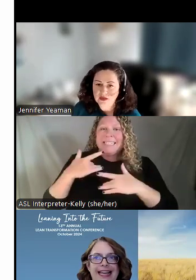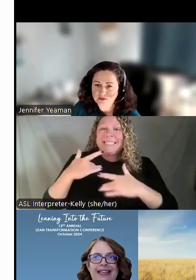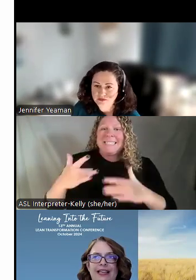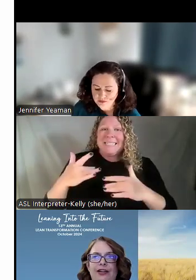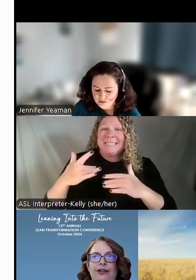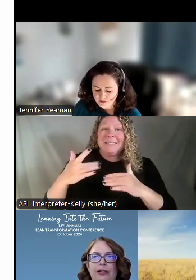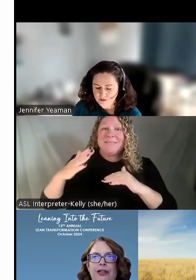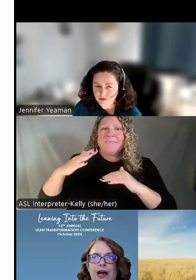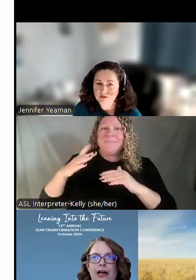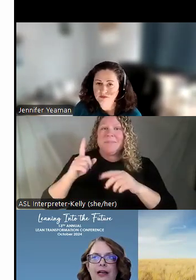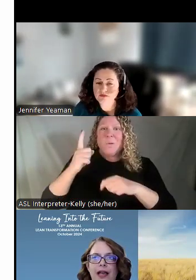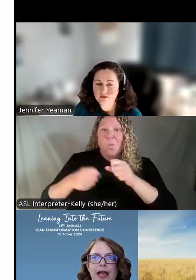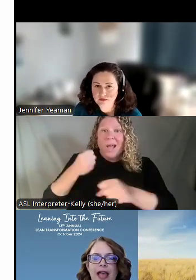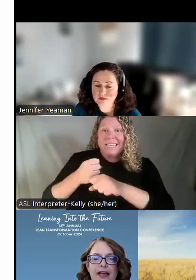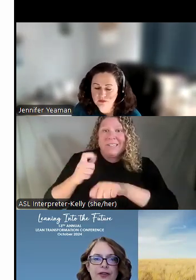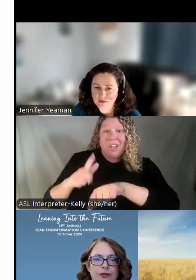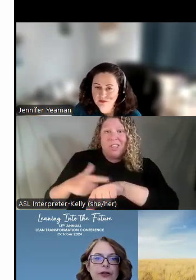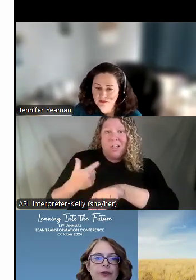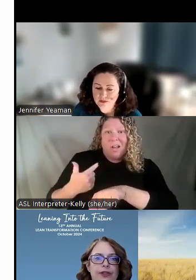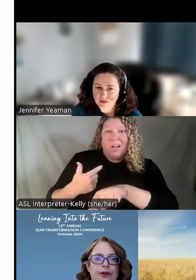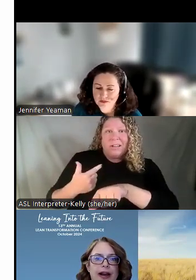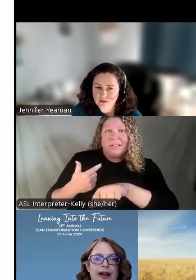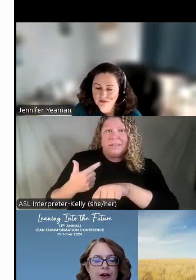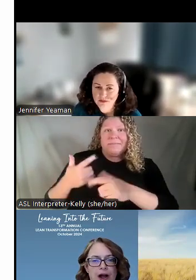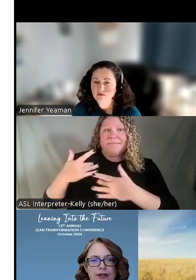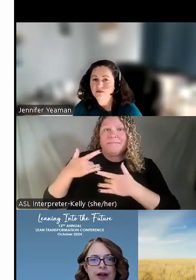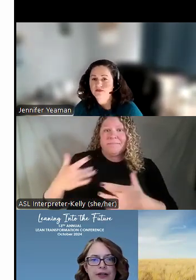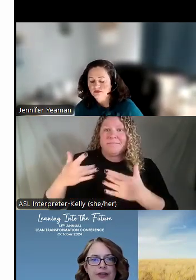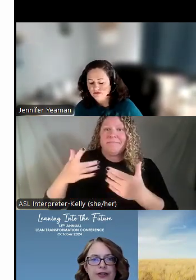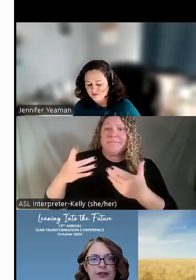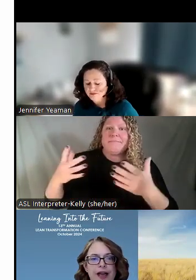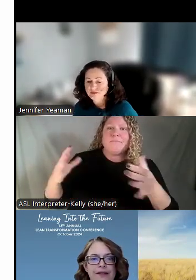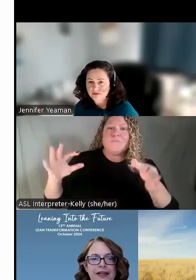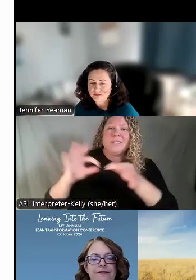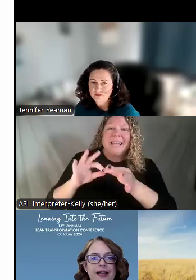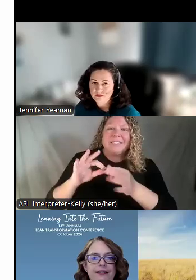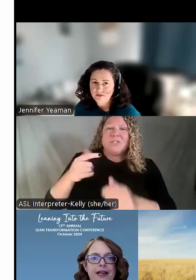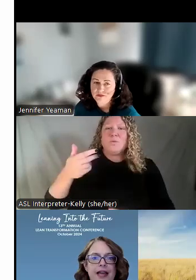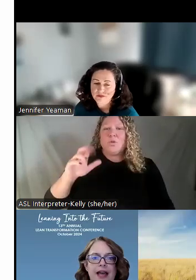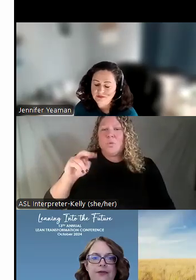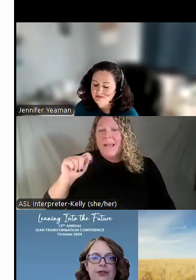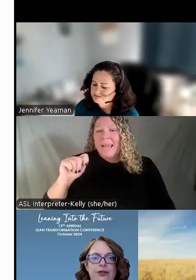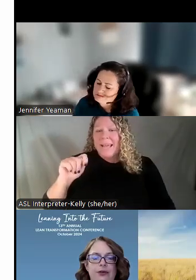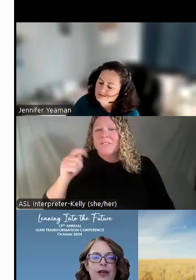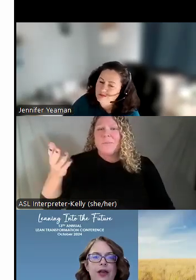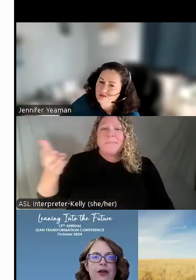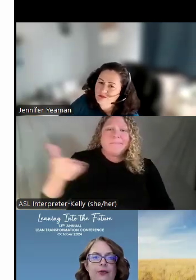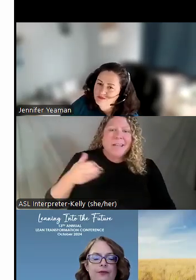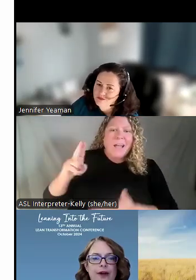like a year long and usually with a grant or contractor. Do you have any advice on how